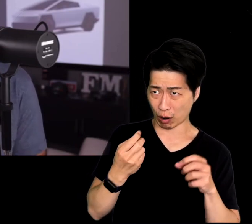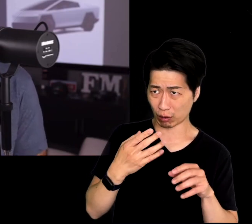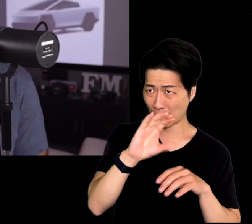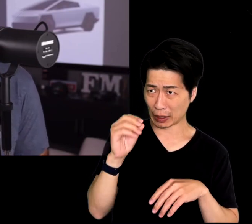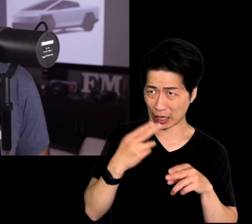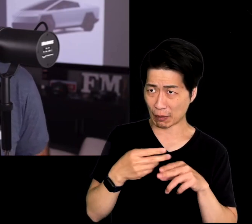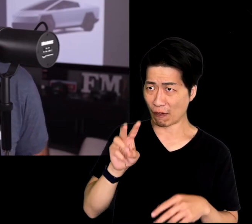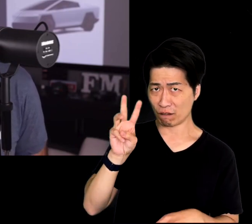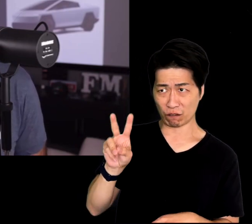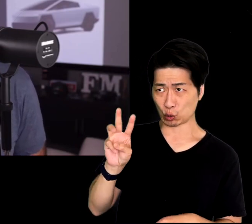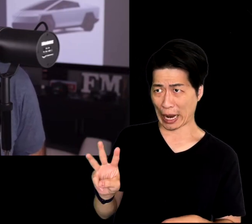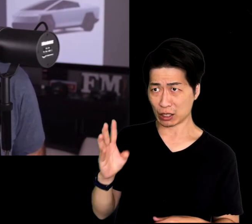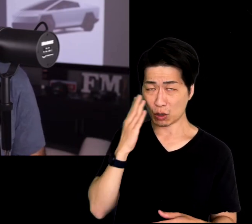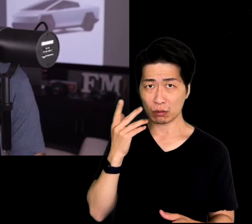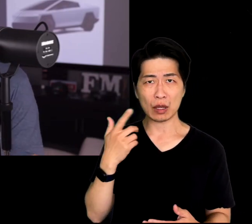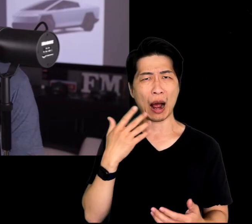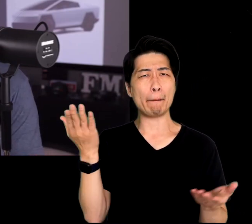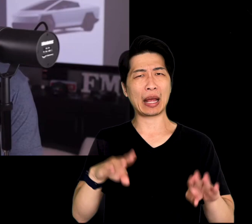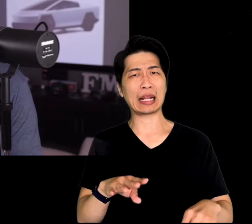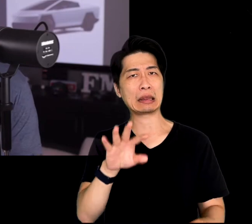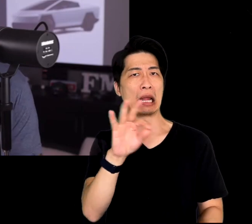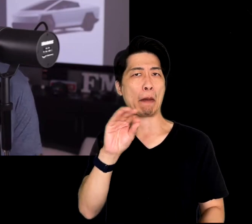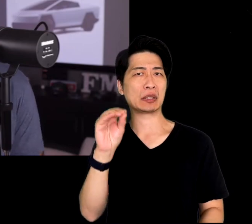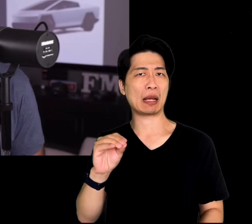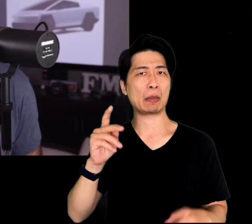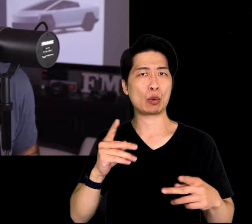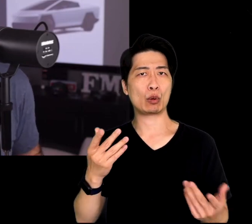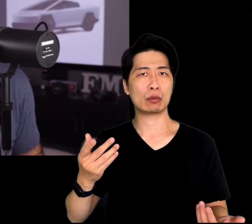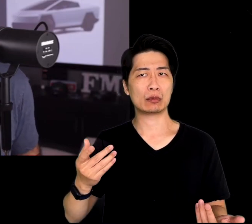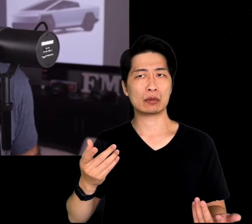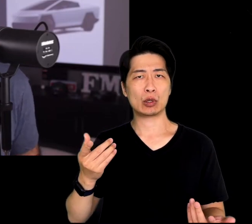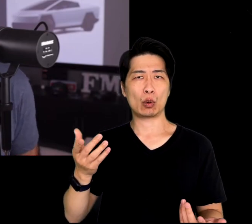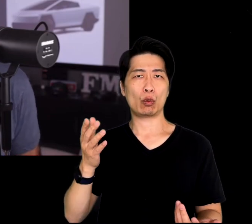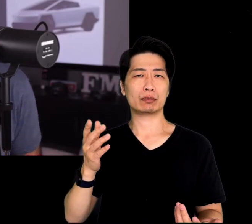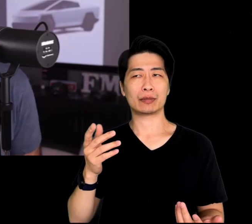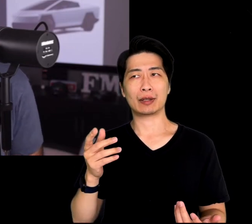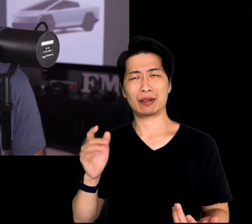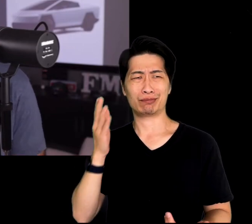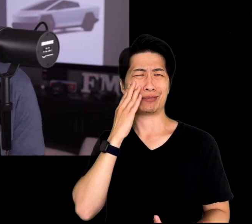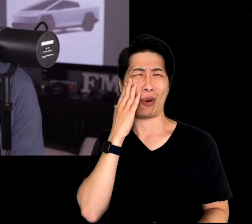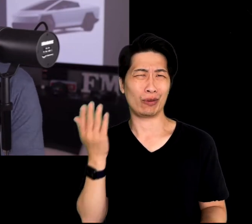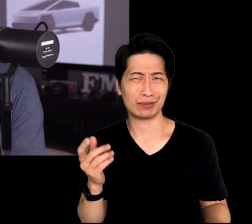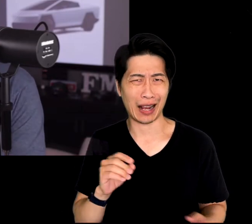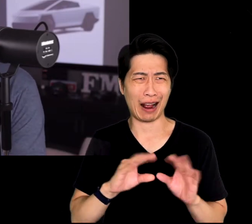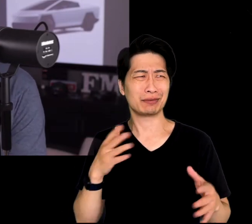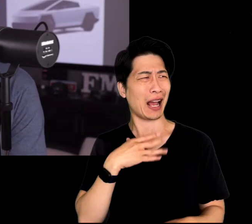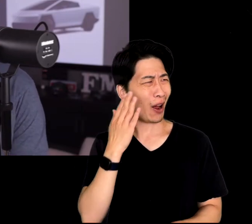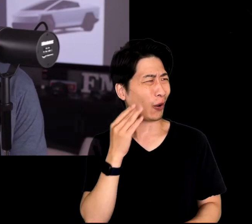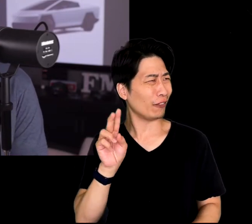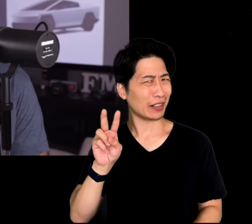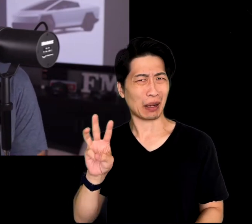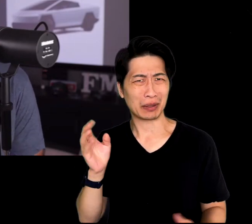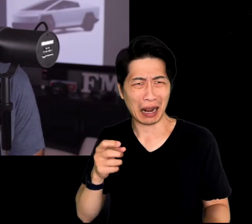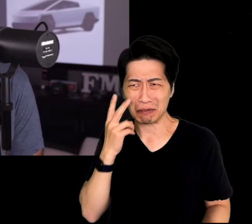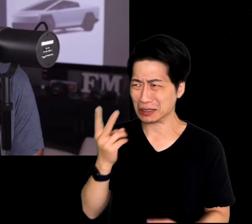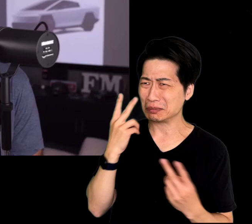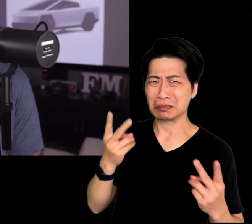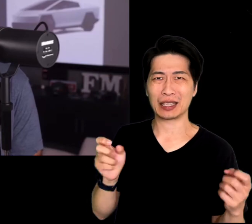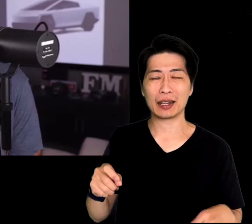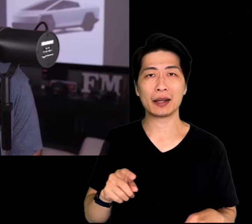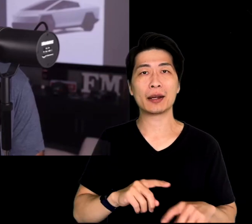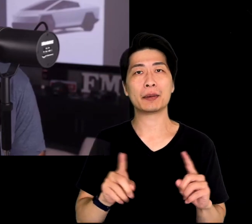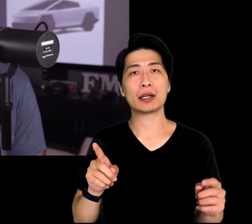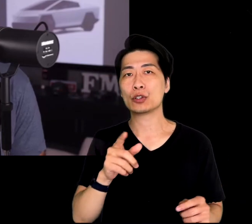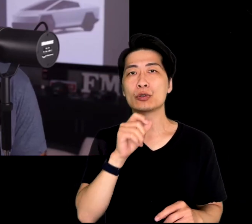bet 99% of people, unless they live under a rock, they're going to be like, yeah, I know what Volkswagen is. I've heard of a Volkswagen. But you don't really get the same sort